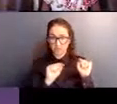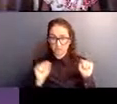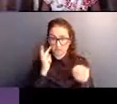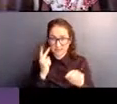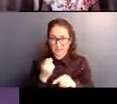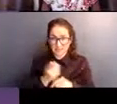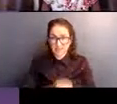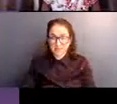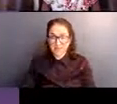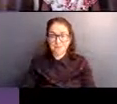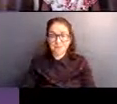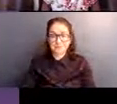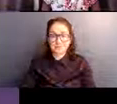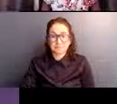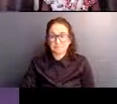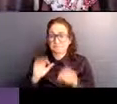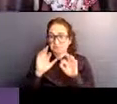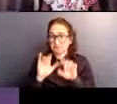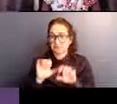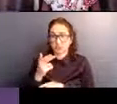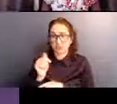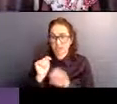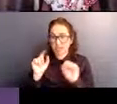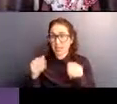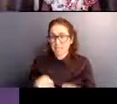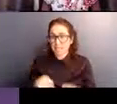see? You could put it in the chat, it'd be great.